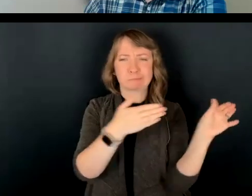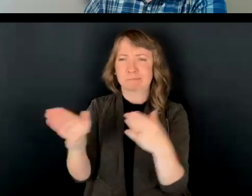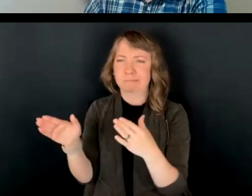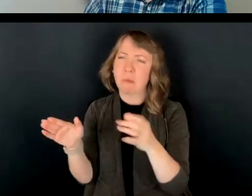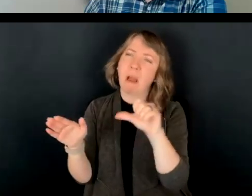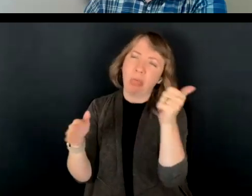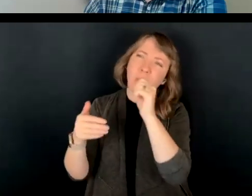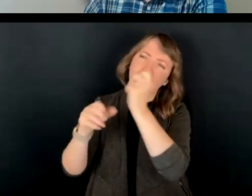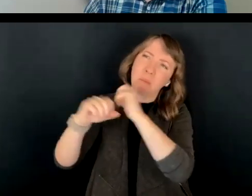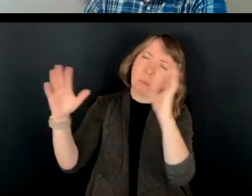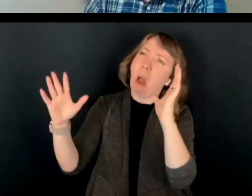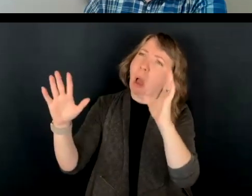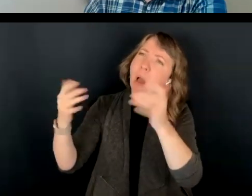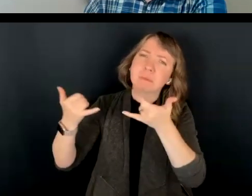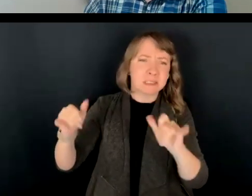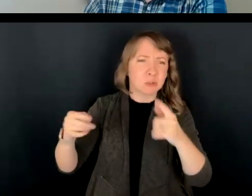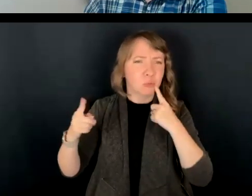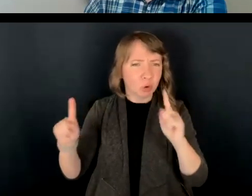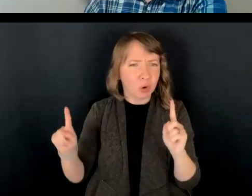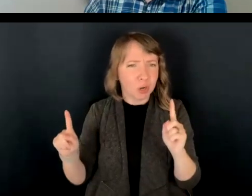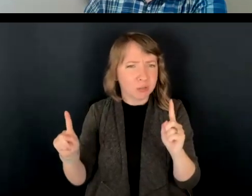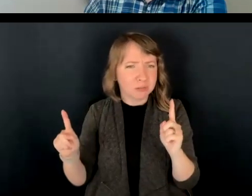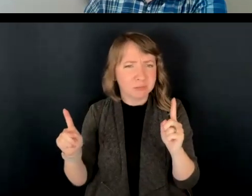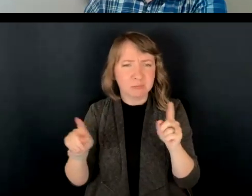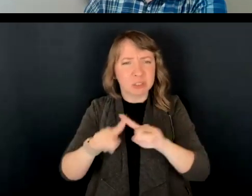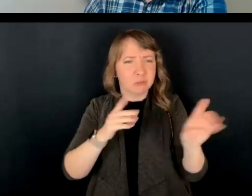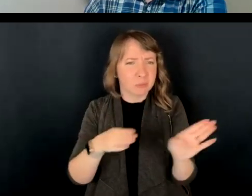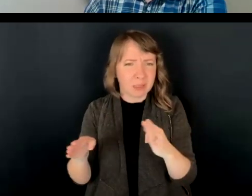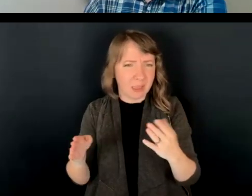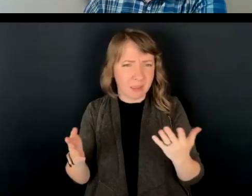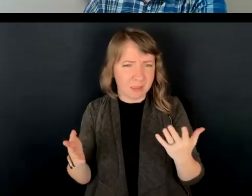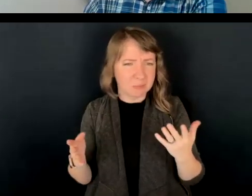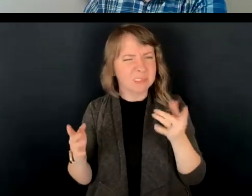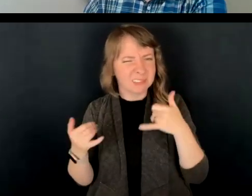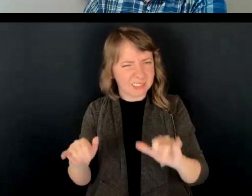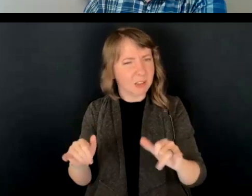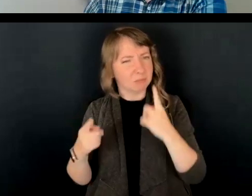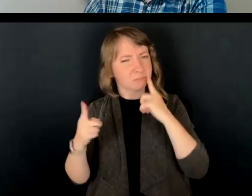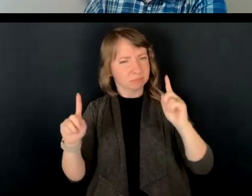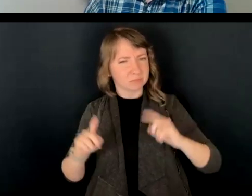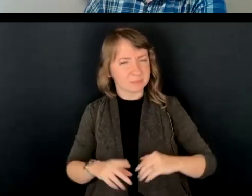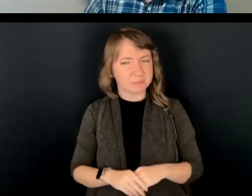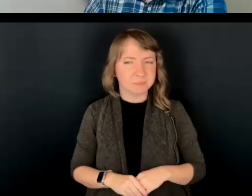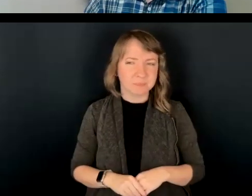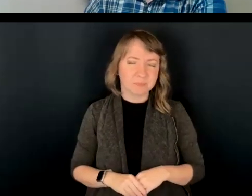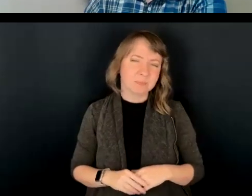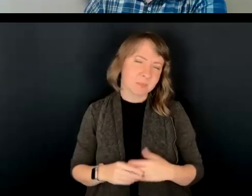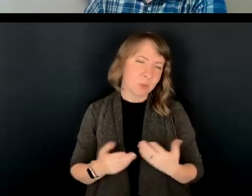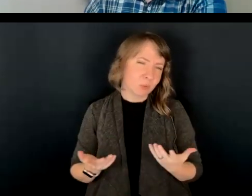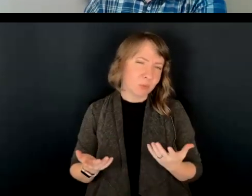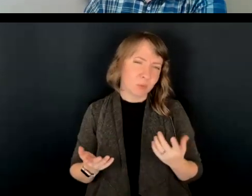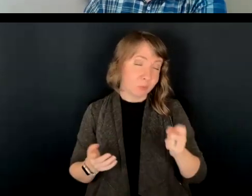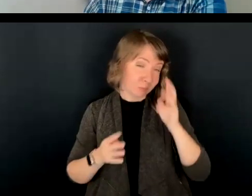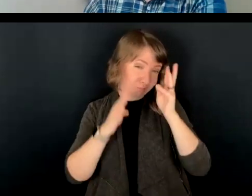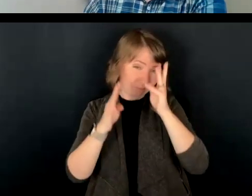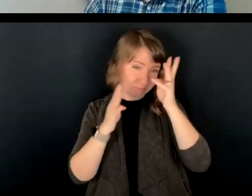this instead, and it's still going to work. It's still going to give it that kick. So, yeah, you got to be creative